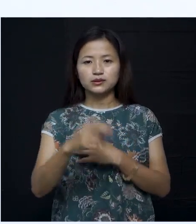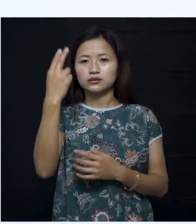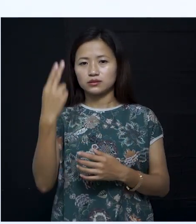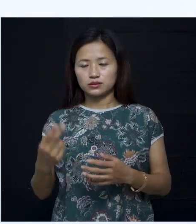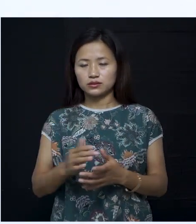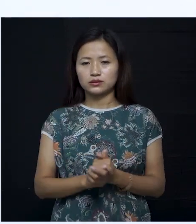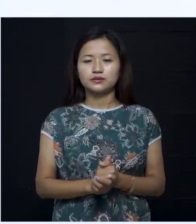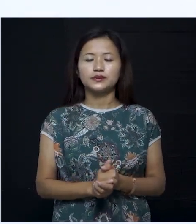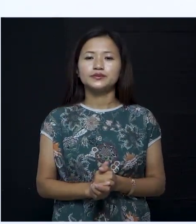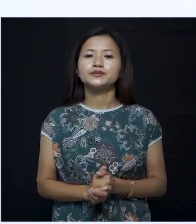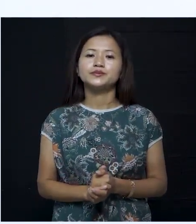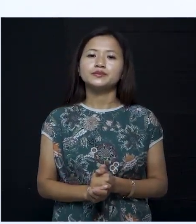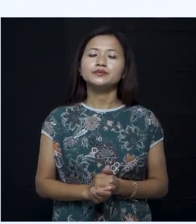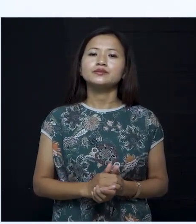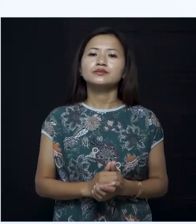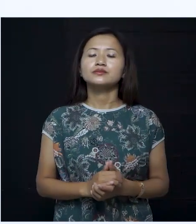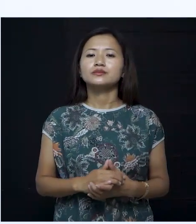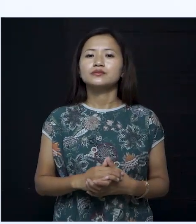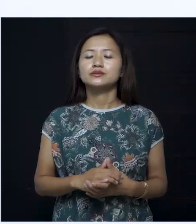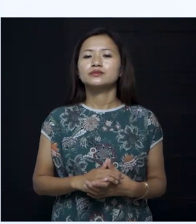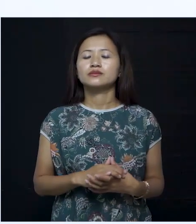words are